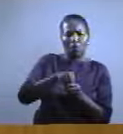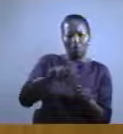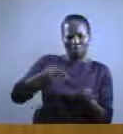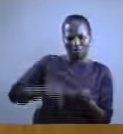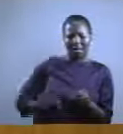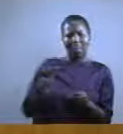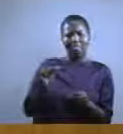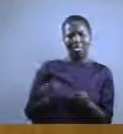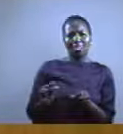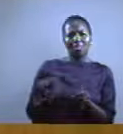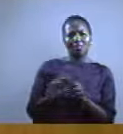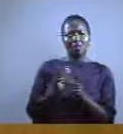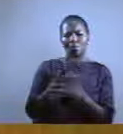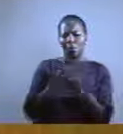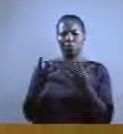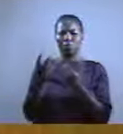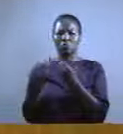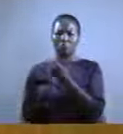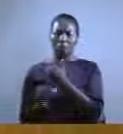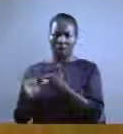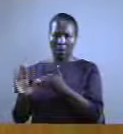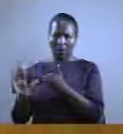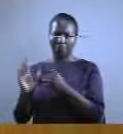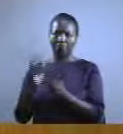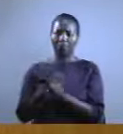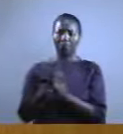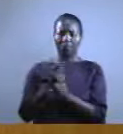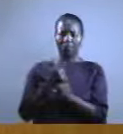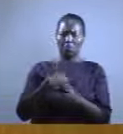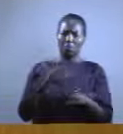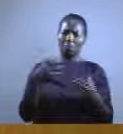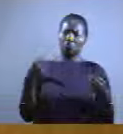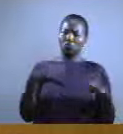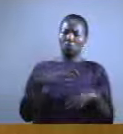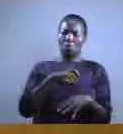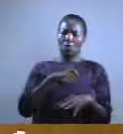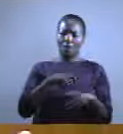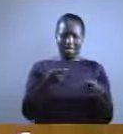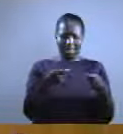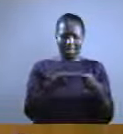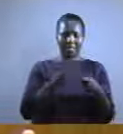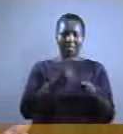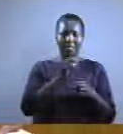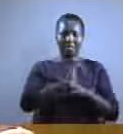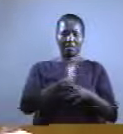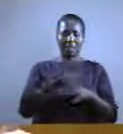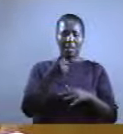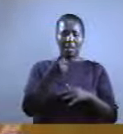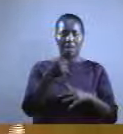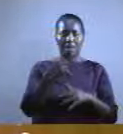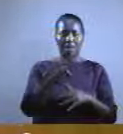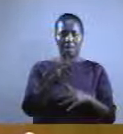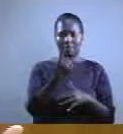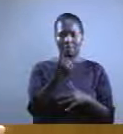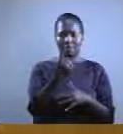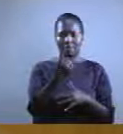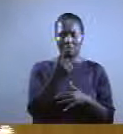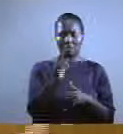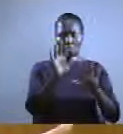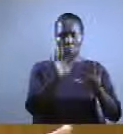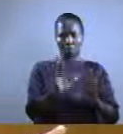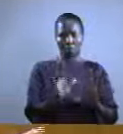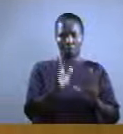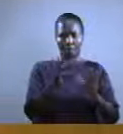that are particularly vulnerable. And we also regret that the incentive will only apply from the 1st of October 2013, which